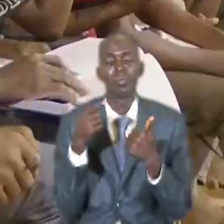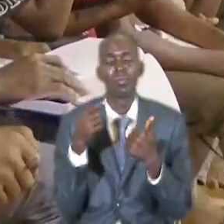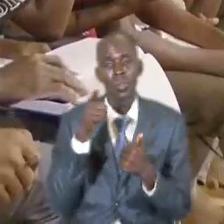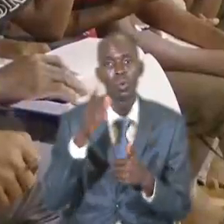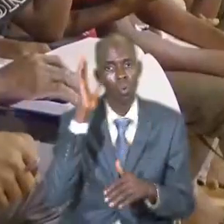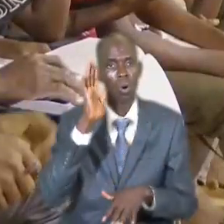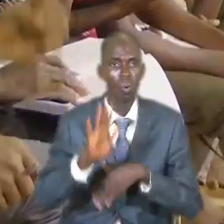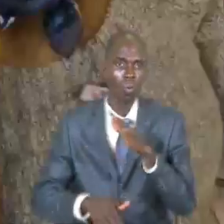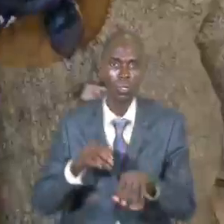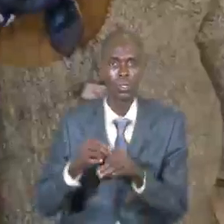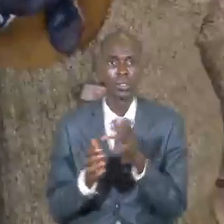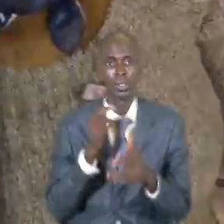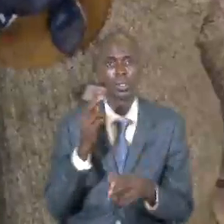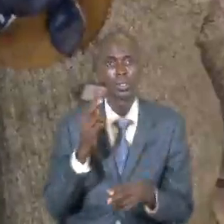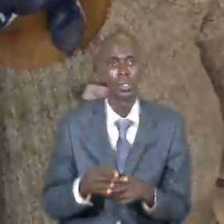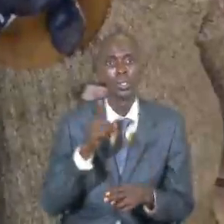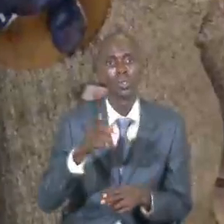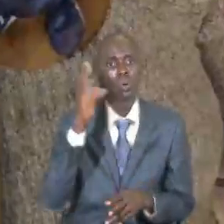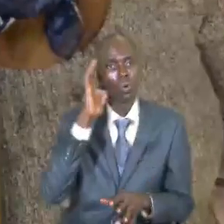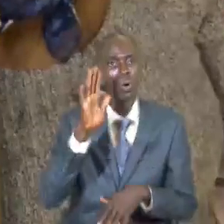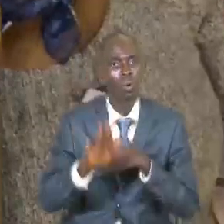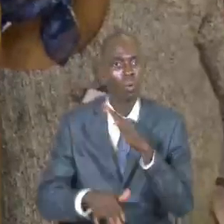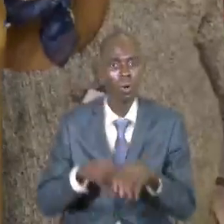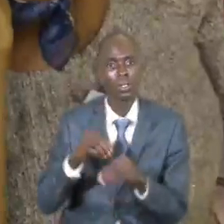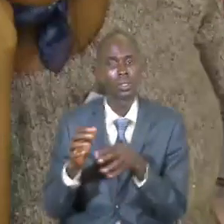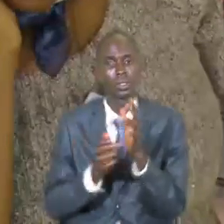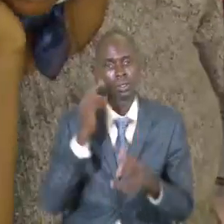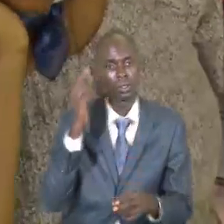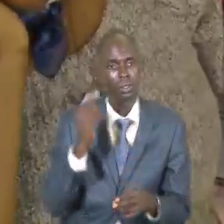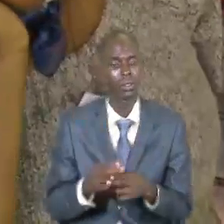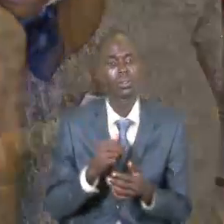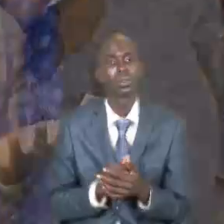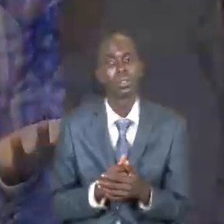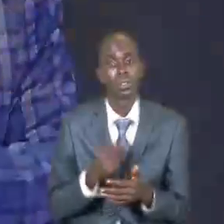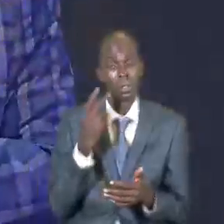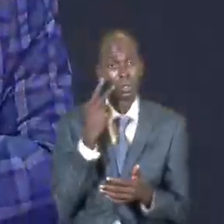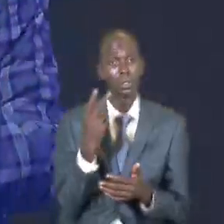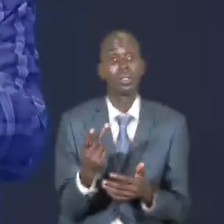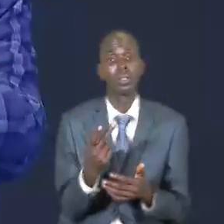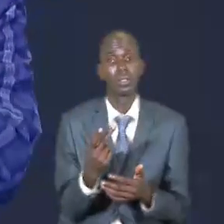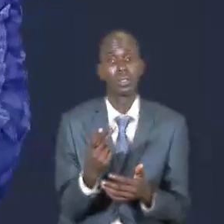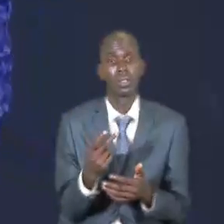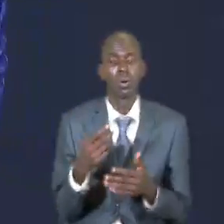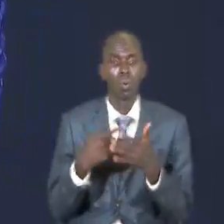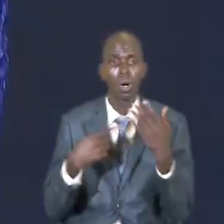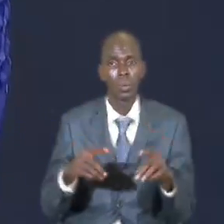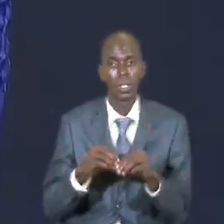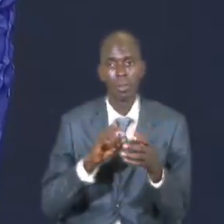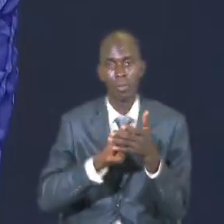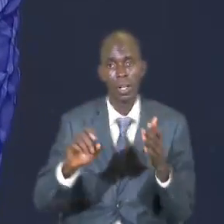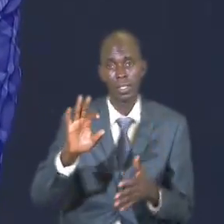said, you will walk. Lo and behold, look at verse 9. In verse 9,